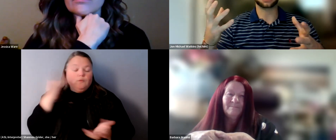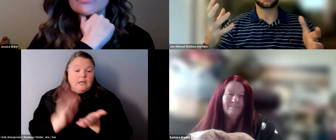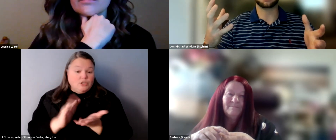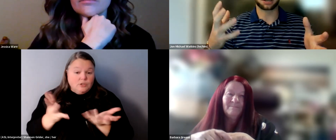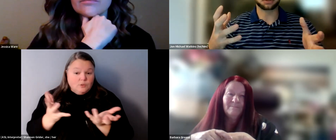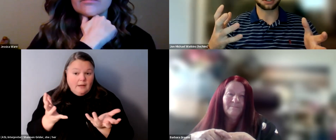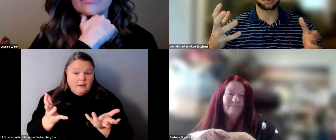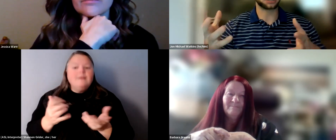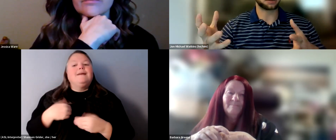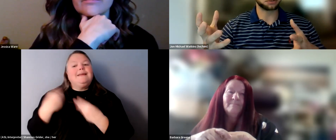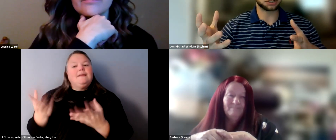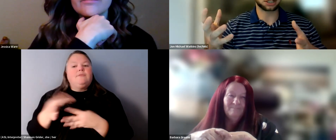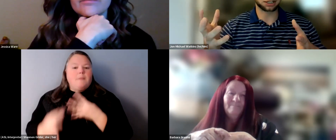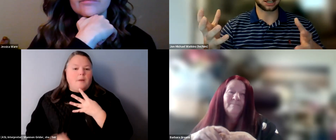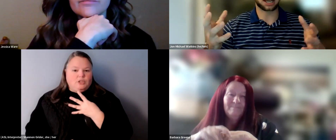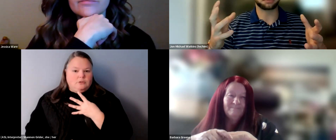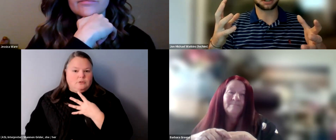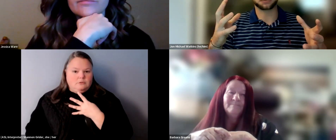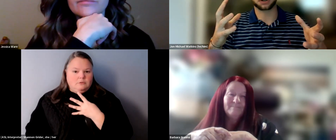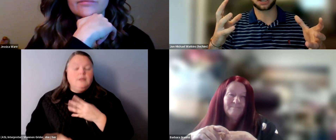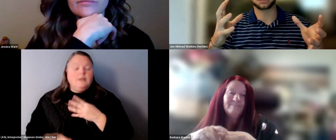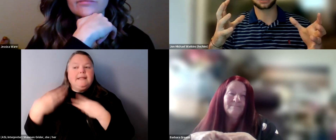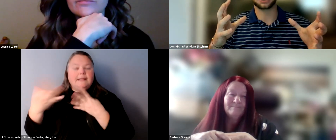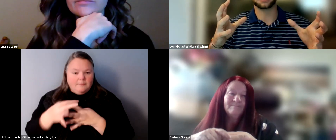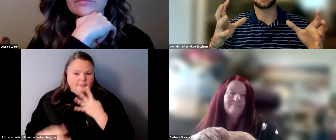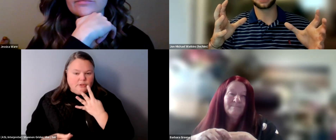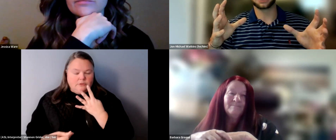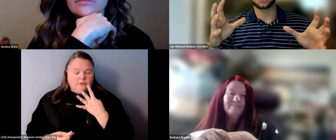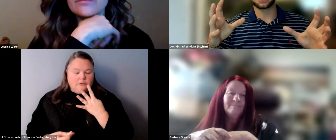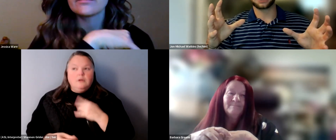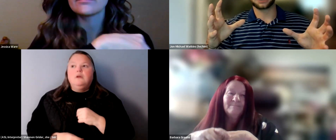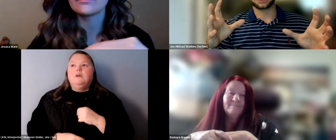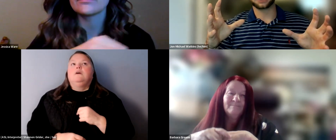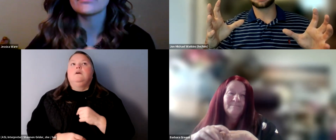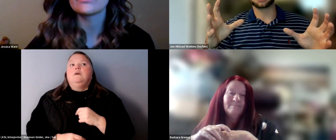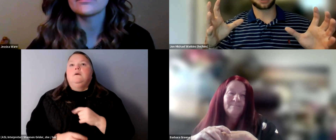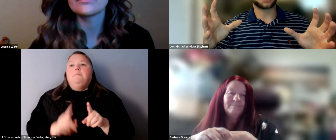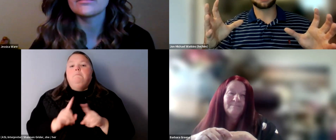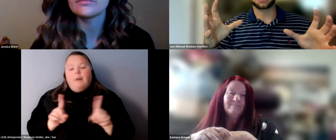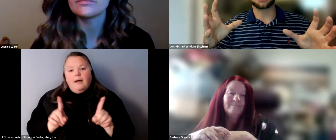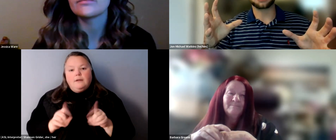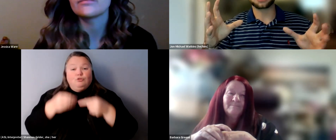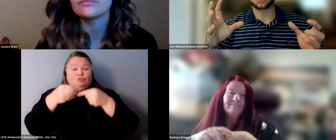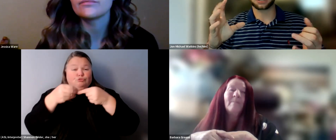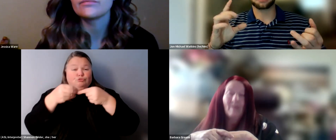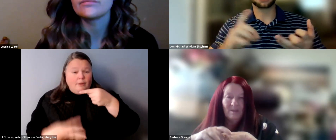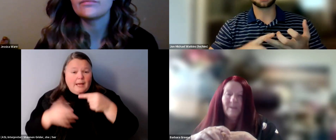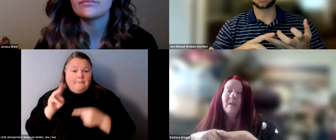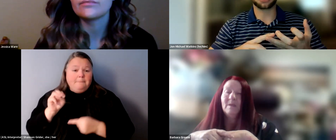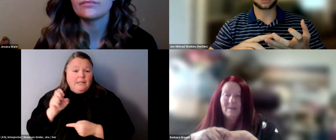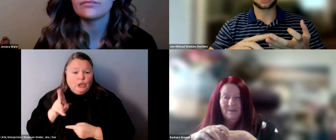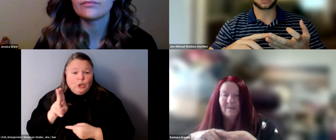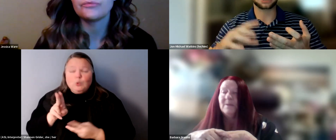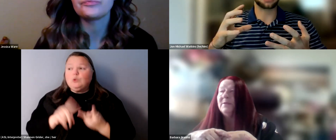want to be able to give them options, write-in options and things like that. But as far as drop down menus,